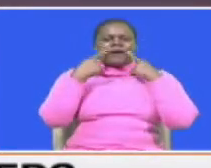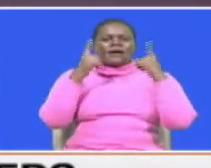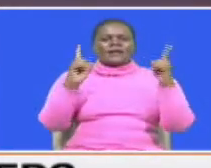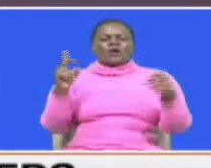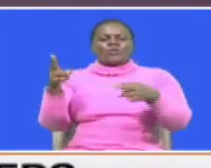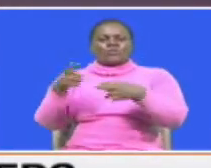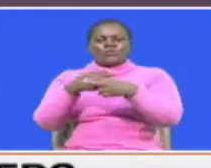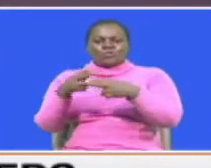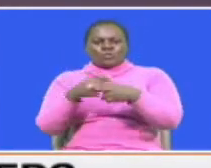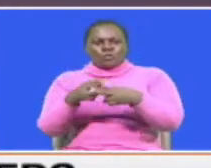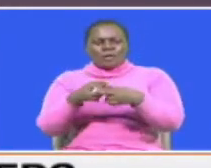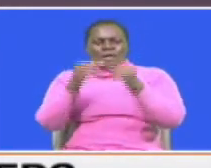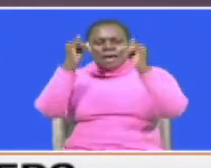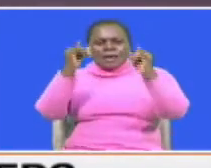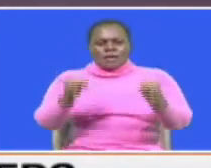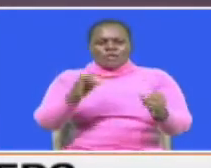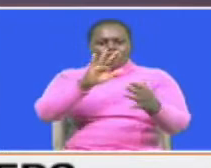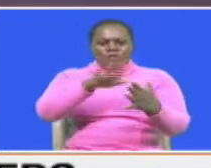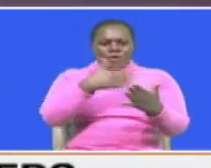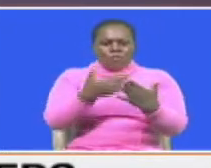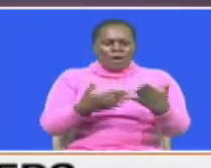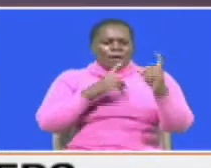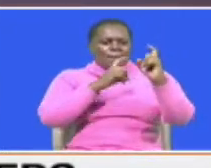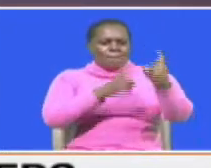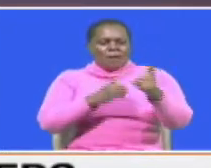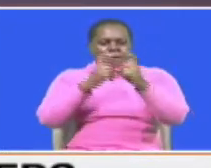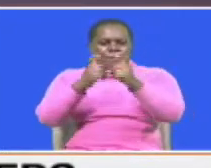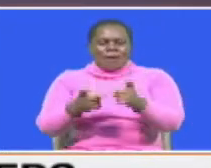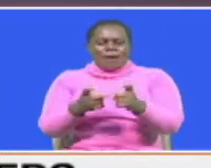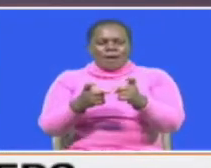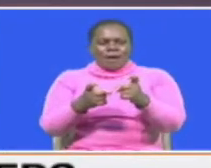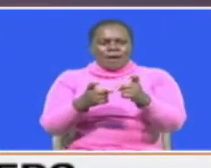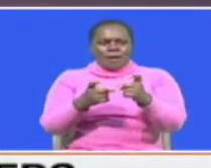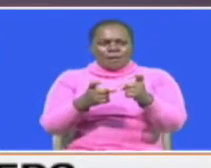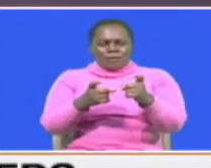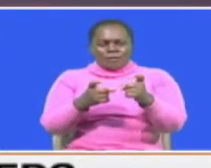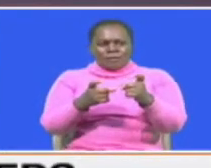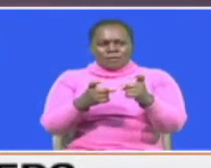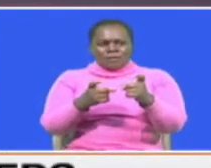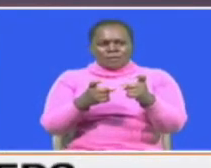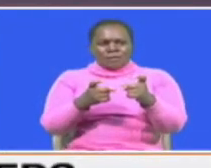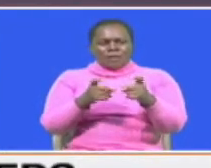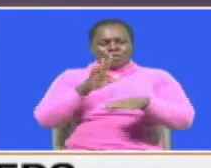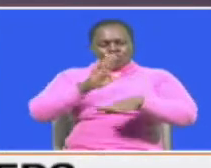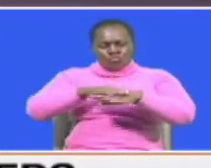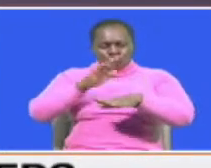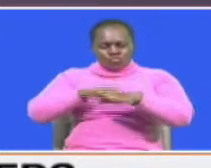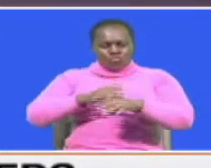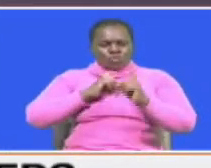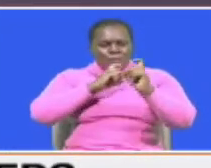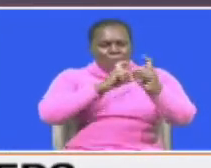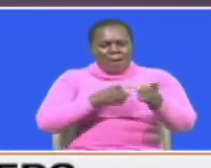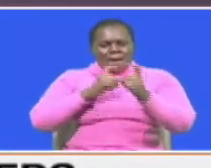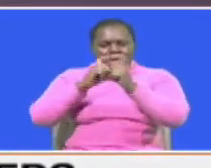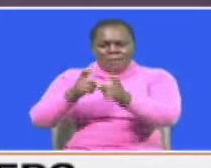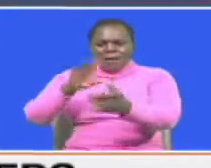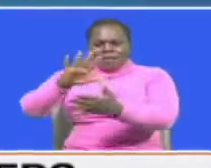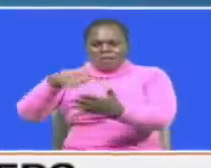very soon a new framework of rewarding our world beaters. And it will be an attractive new